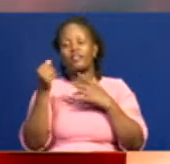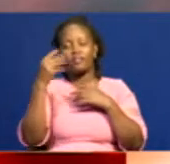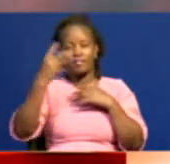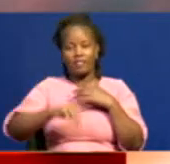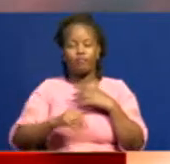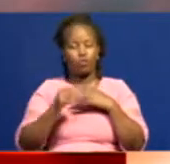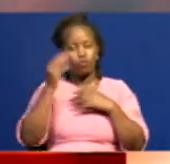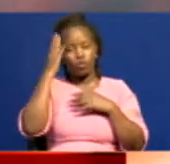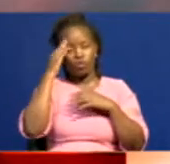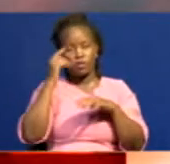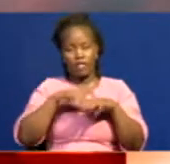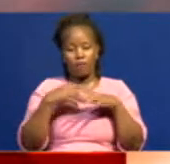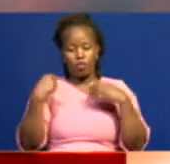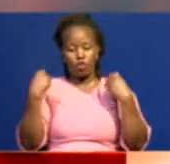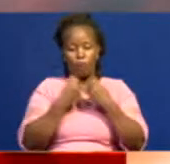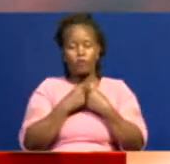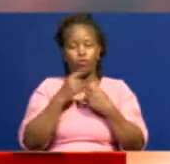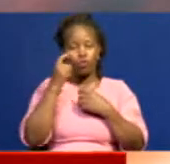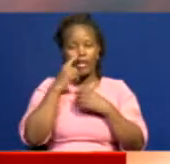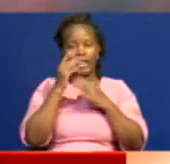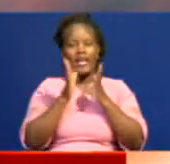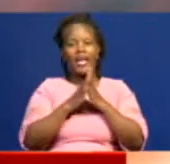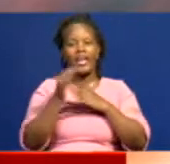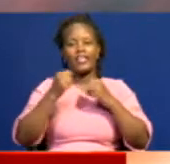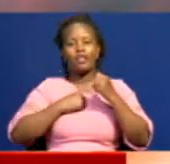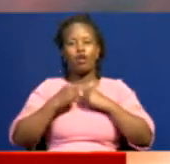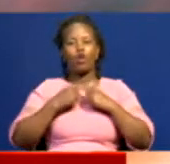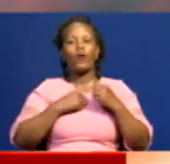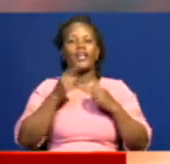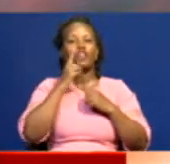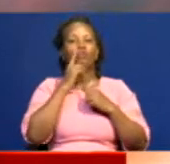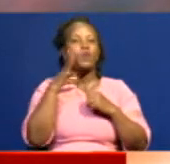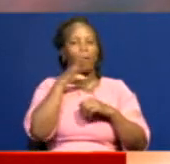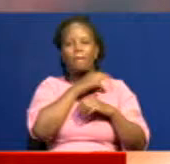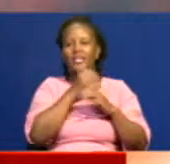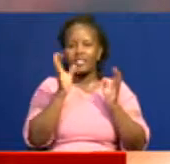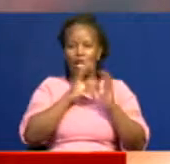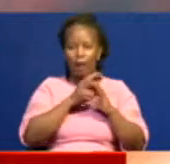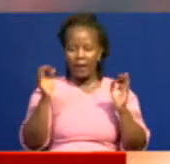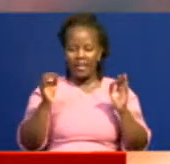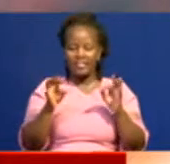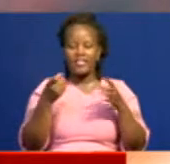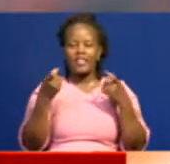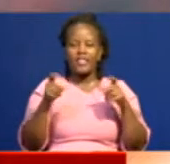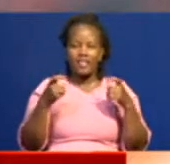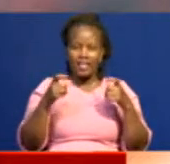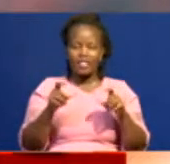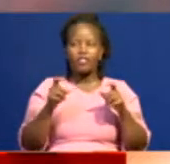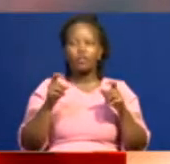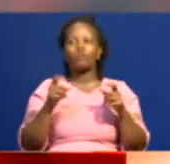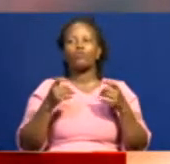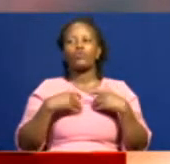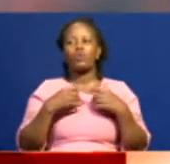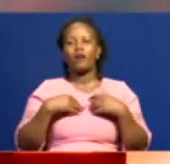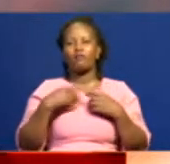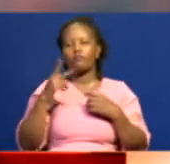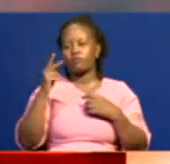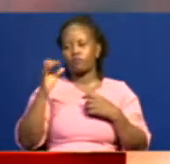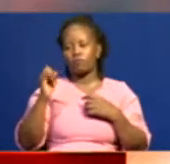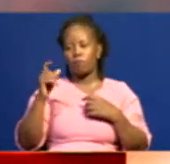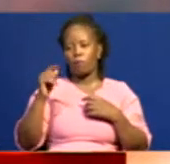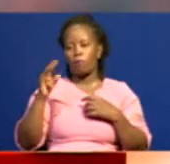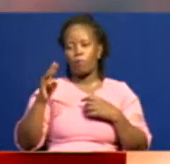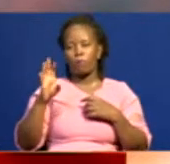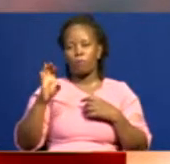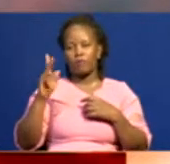played against Sudan. They play against Rwanda tomorrow. Don't miss it. Remember our radio stations, Kitwek,